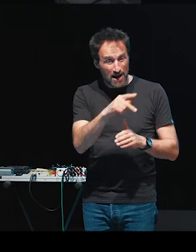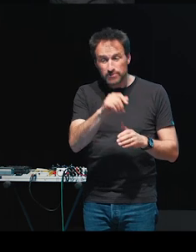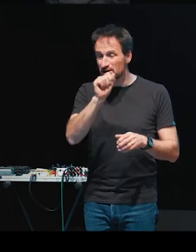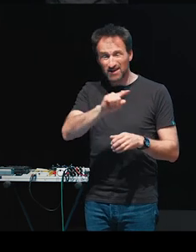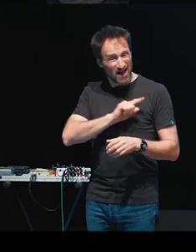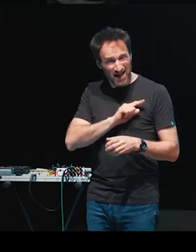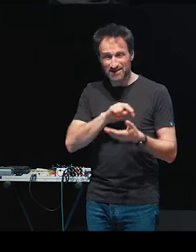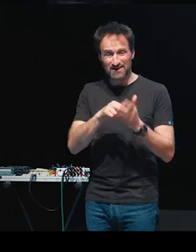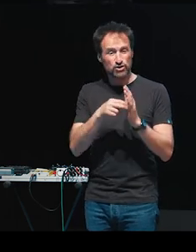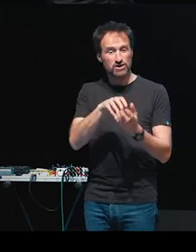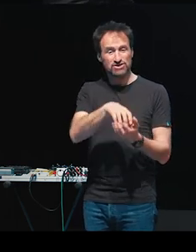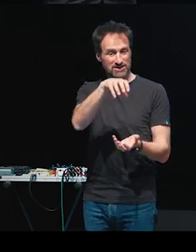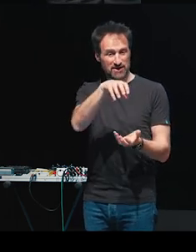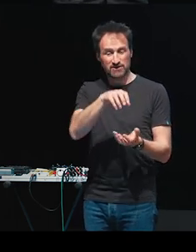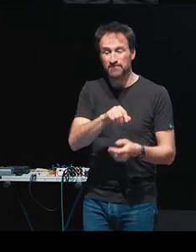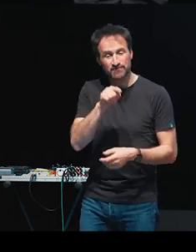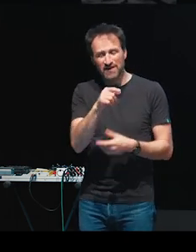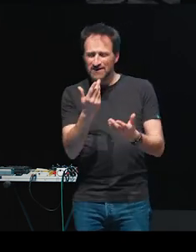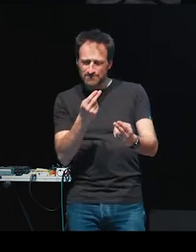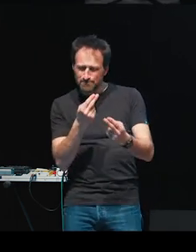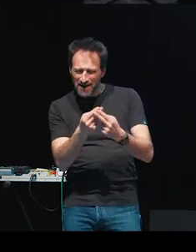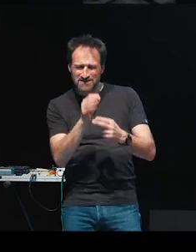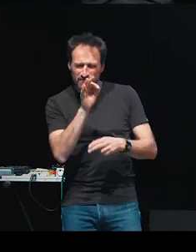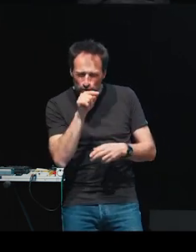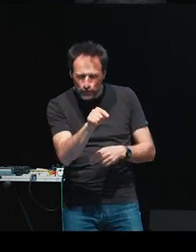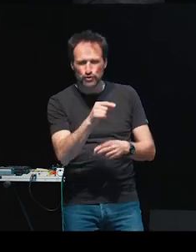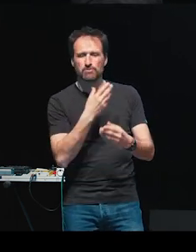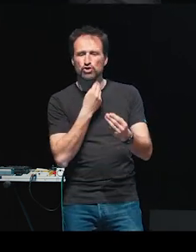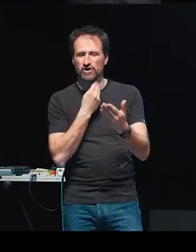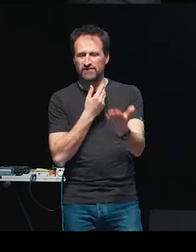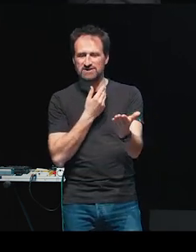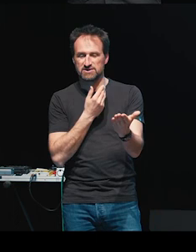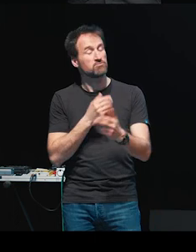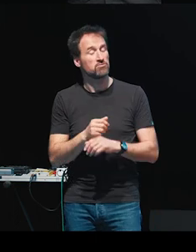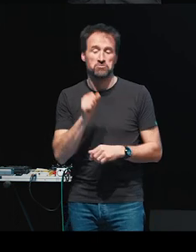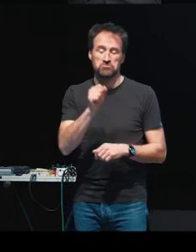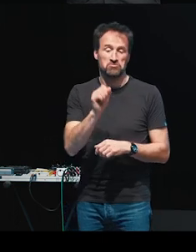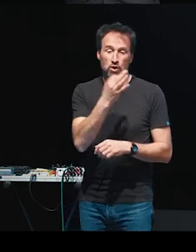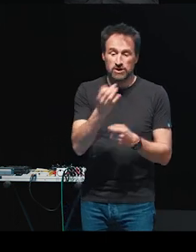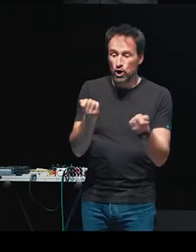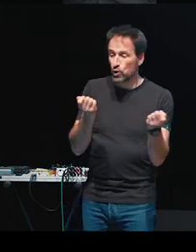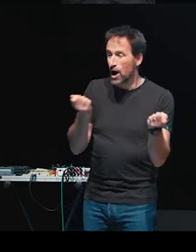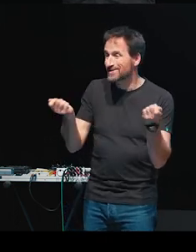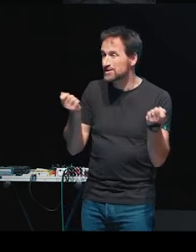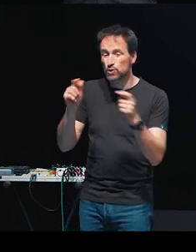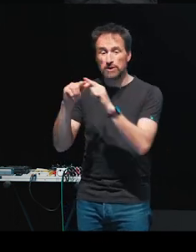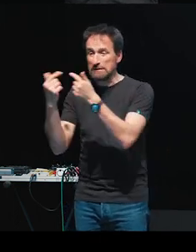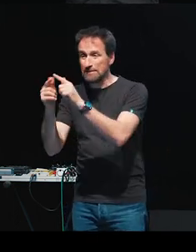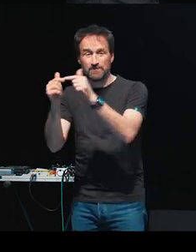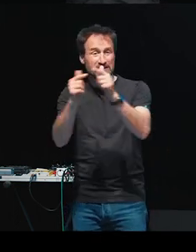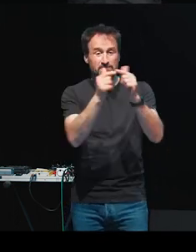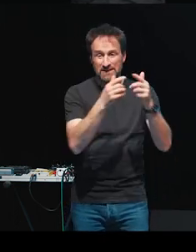the technology stack that fits best for the current needs. You have less coordination among teams, and you have